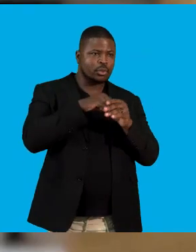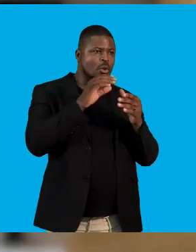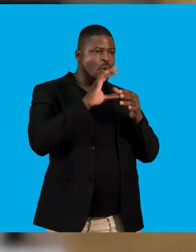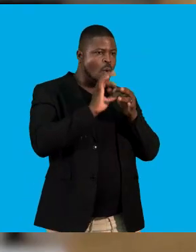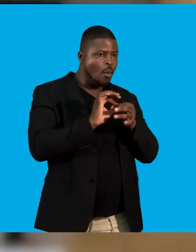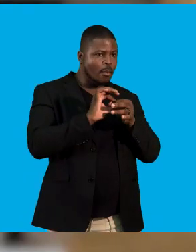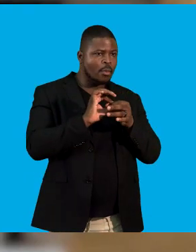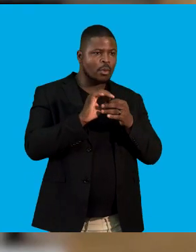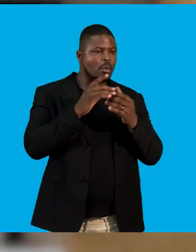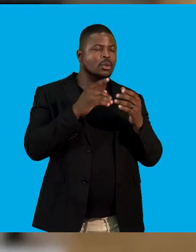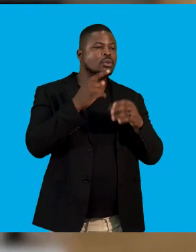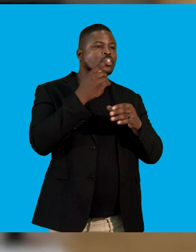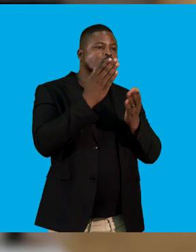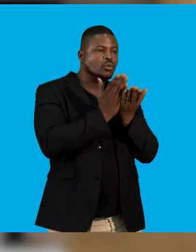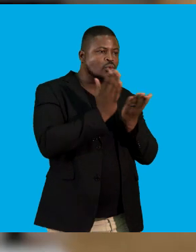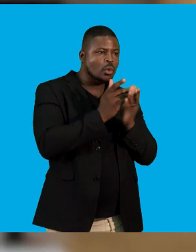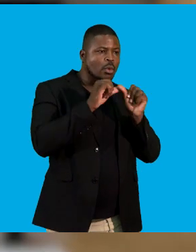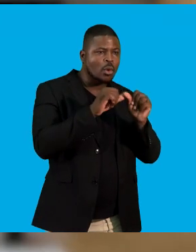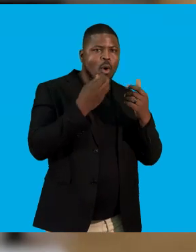actually spend